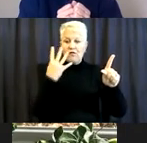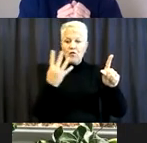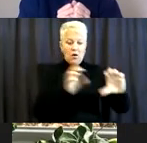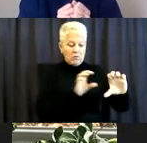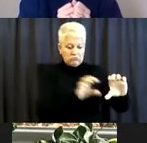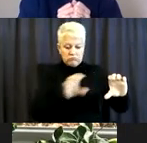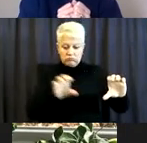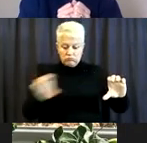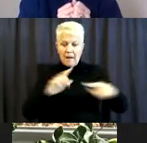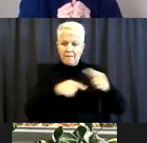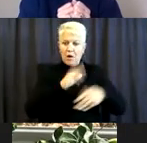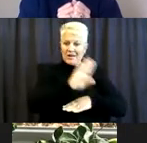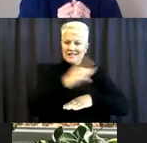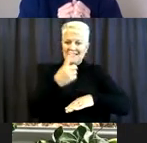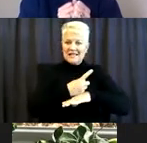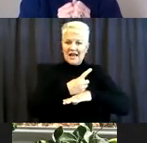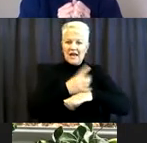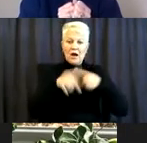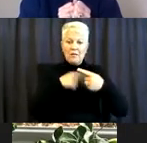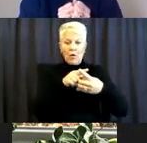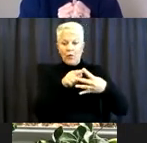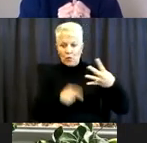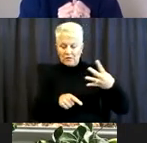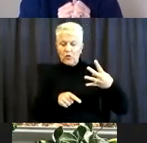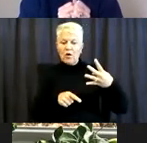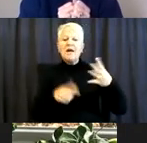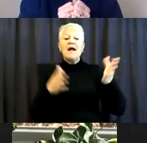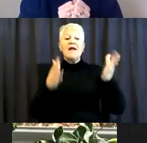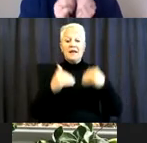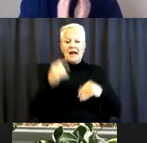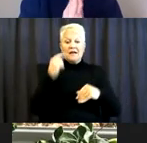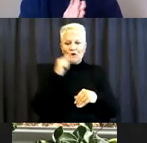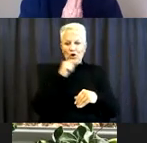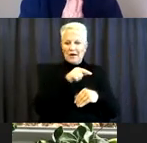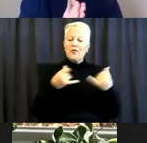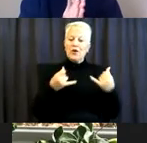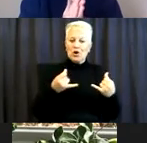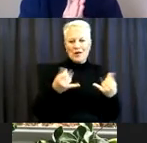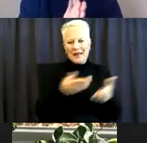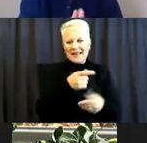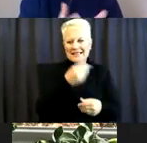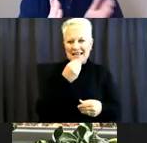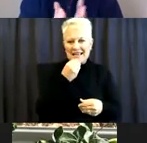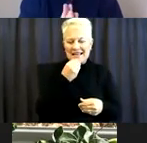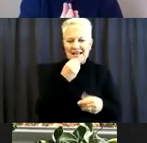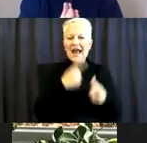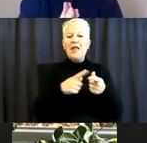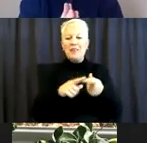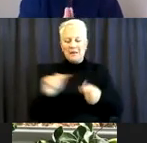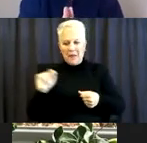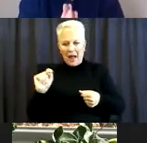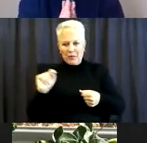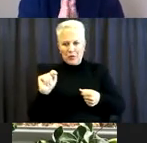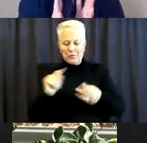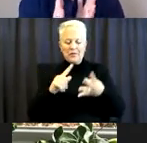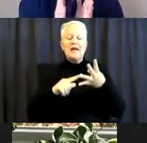his day and talking about each of those things. The next thing being for him, the current thing is eating and then bathroom.